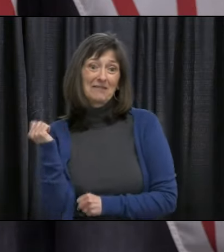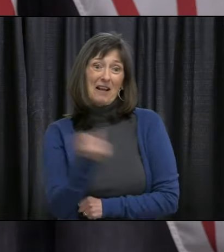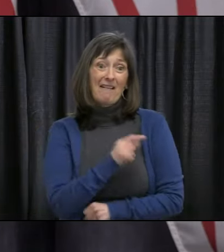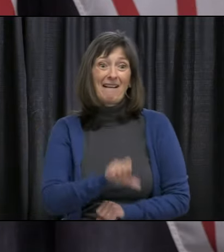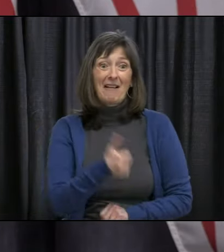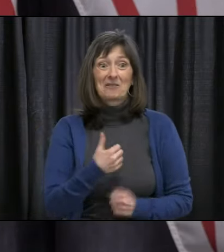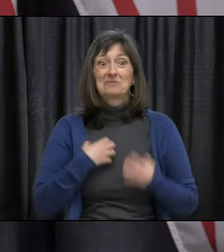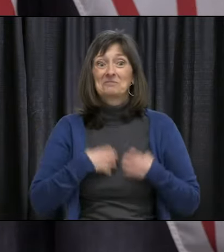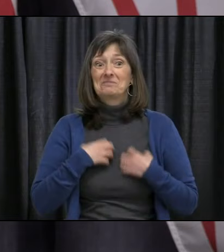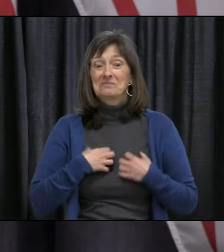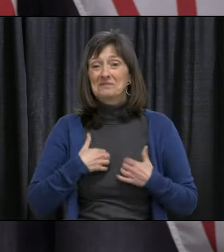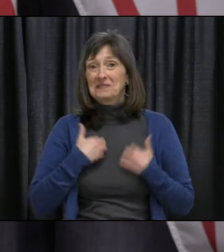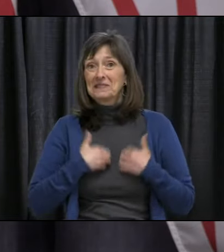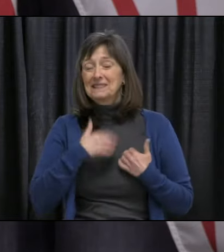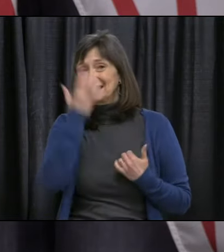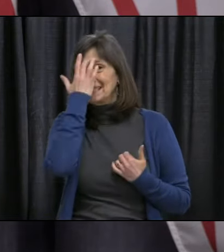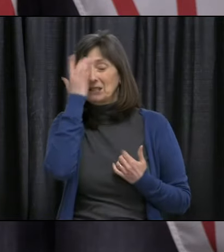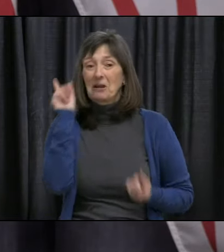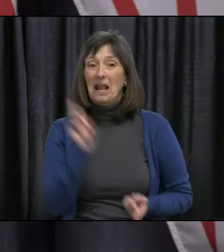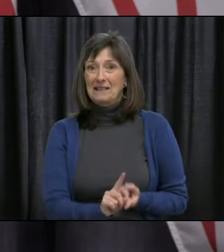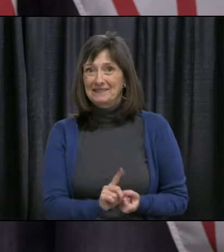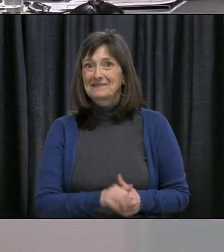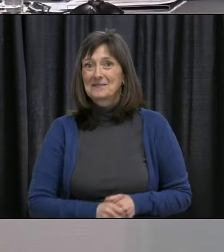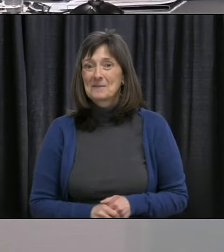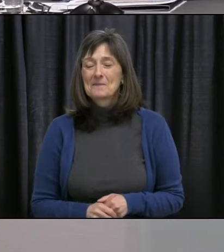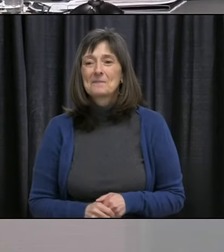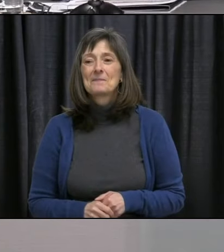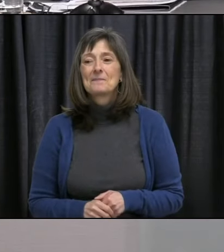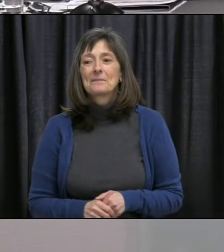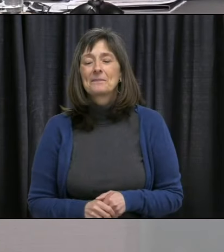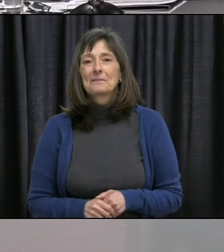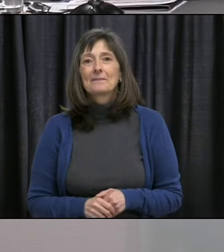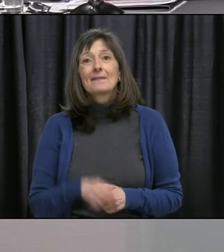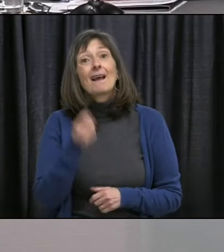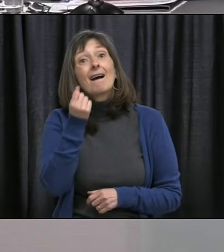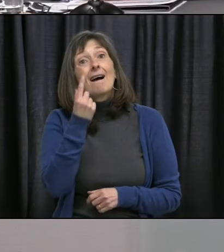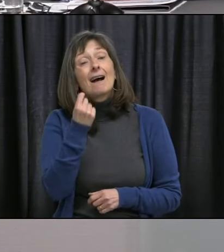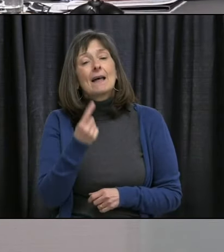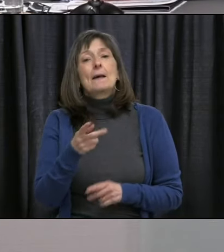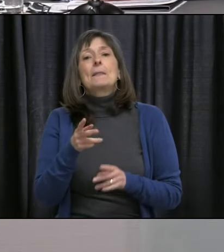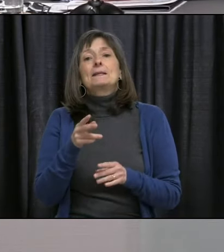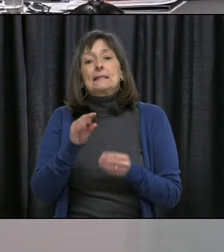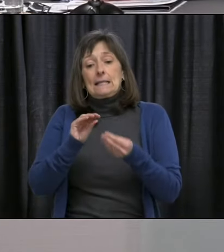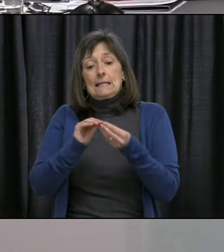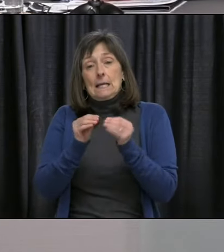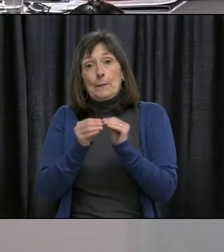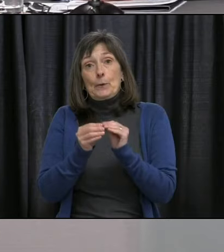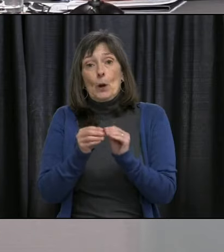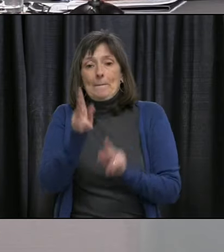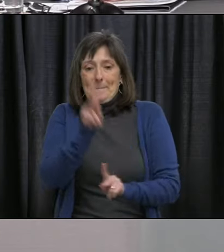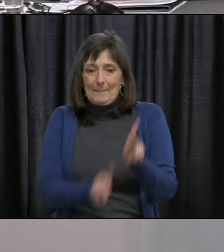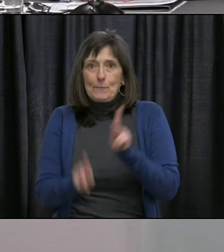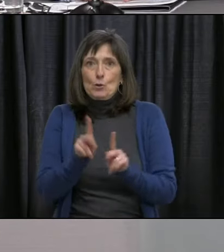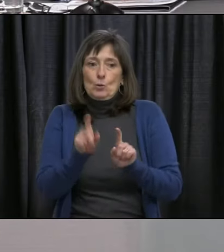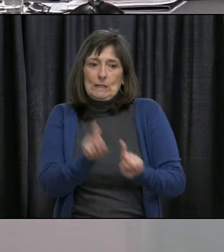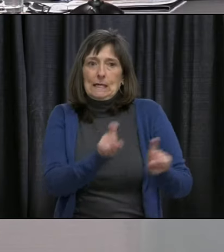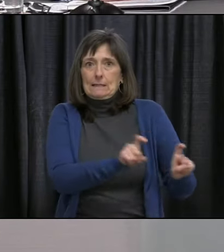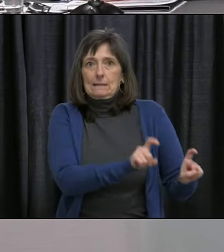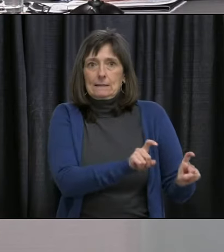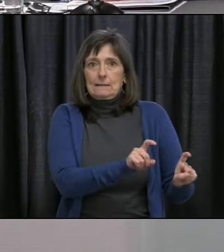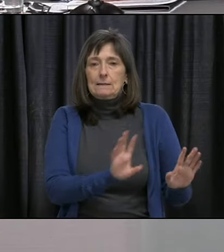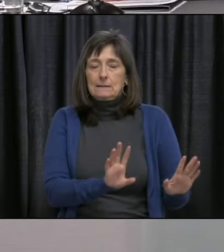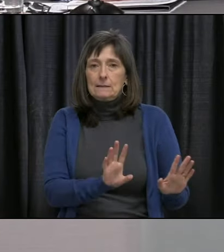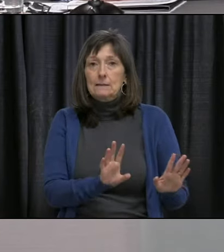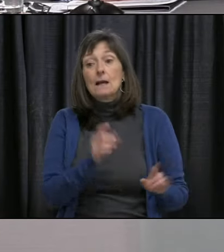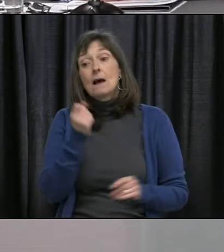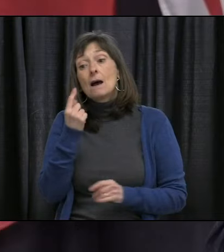most respiratory viruses. And I think just a reminder, too, that these are people tested. These are not the number of tests. So the number of tests that would have been